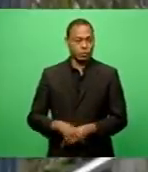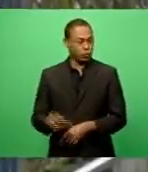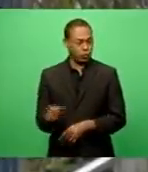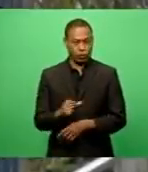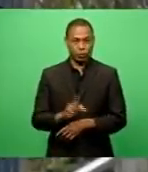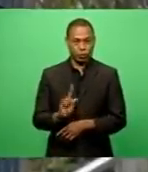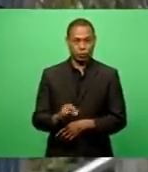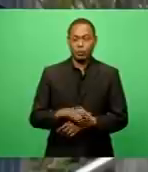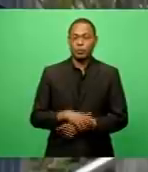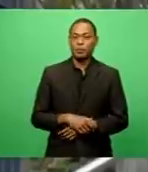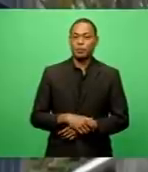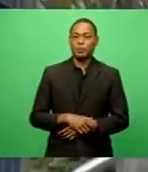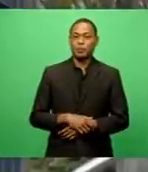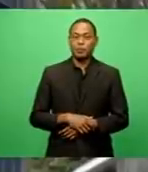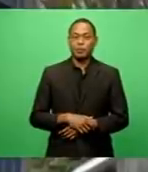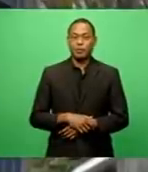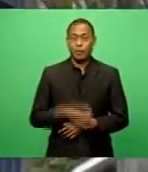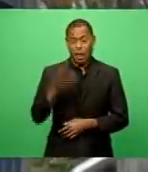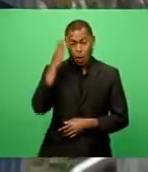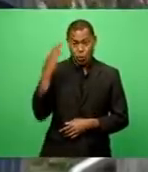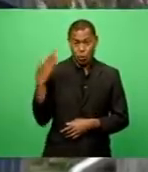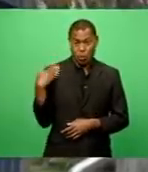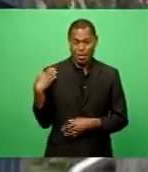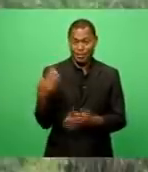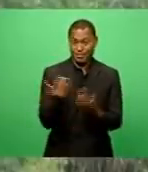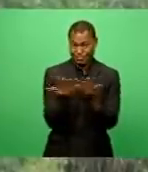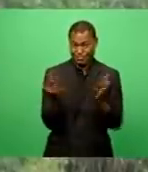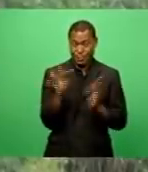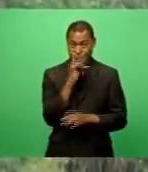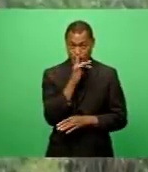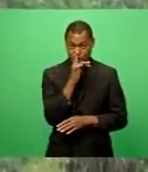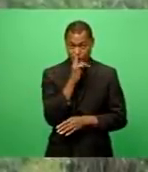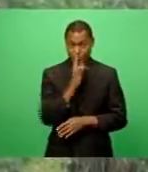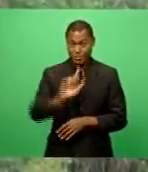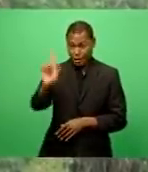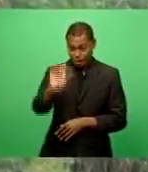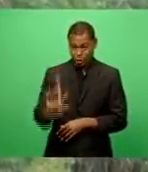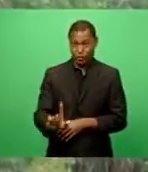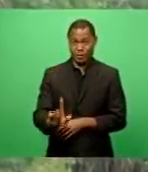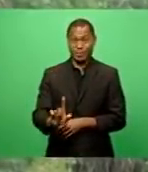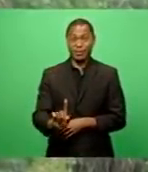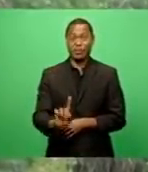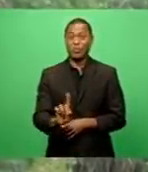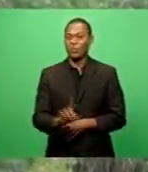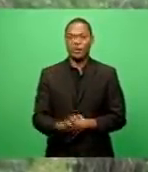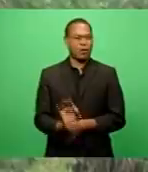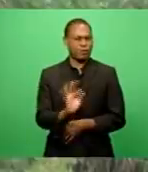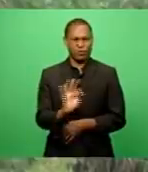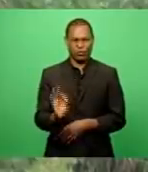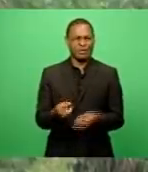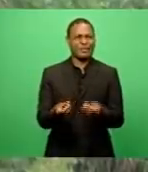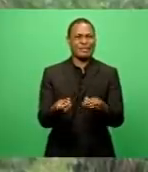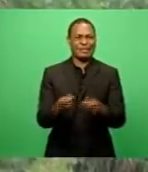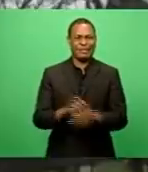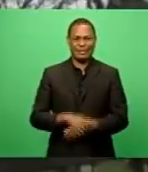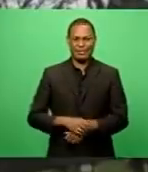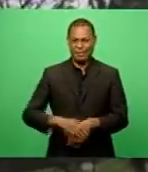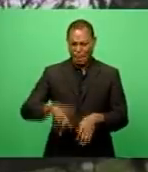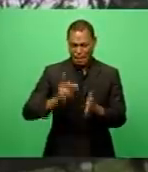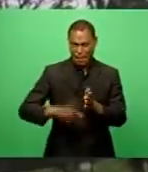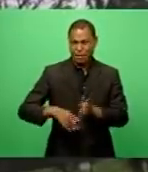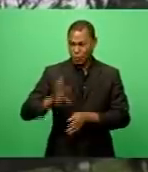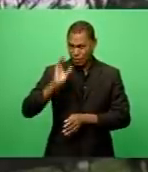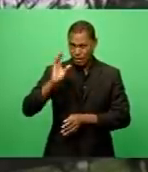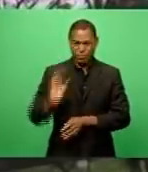Energy Fiji Limited is reminding the public that restoration of power after a cyclone is not that simple. Some parts of the country are